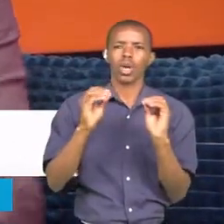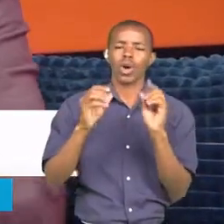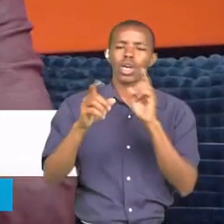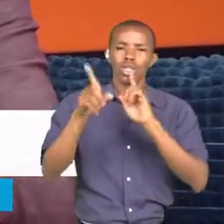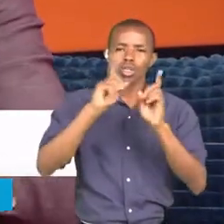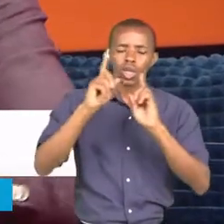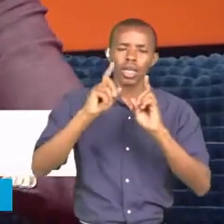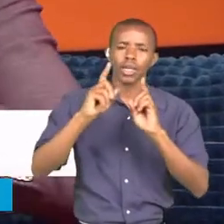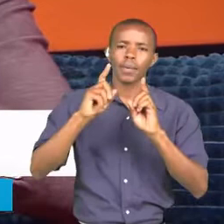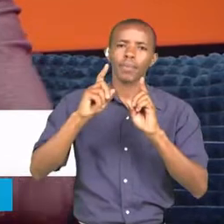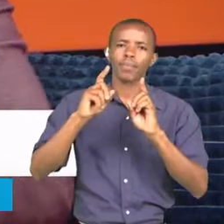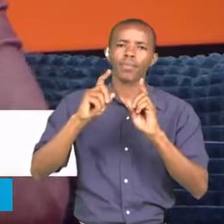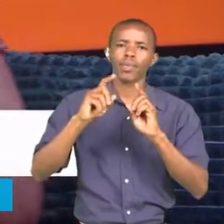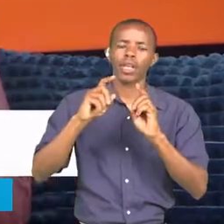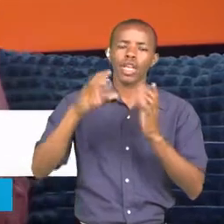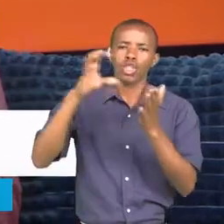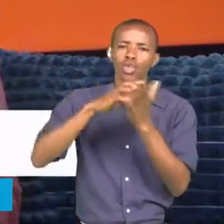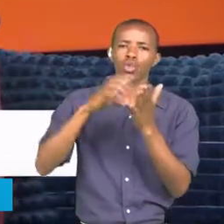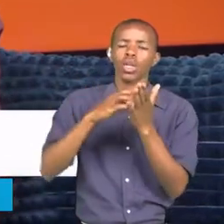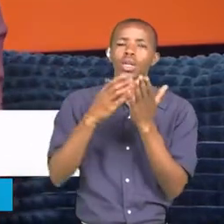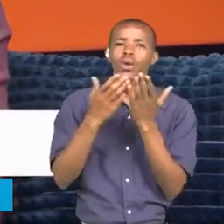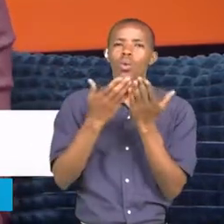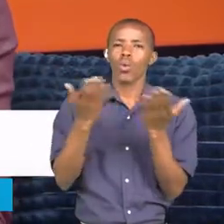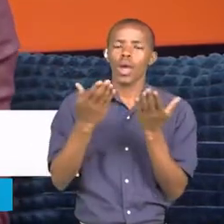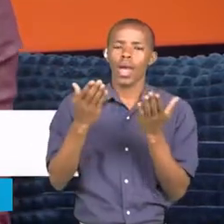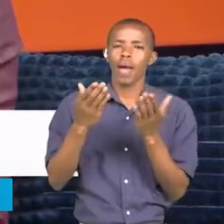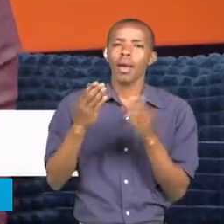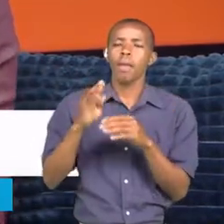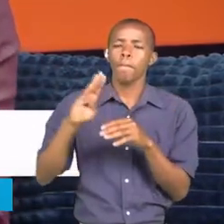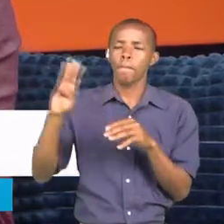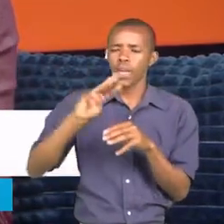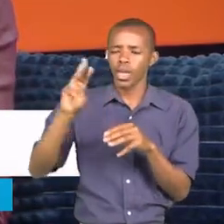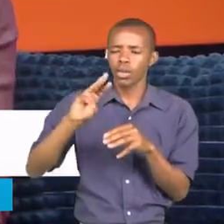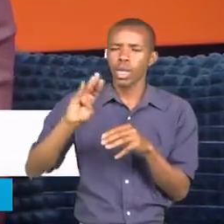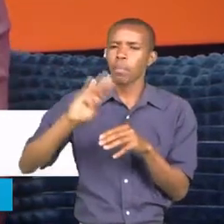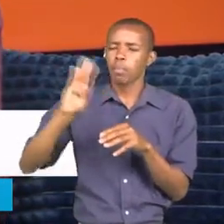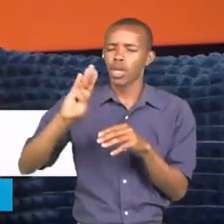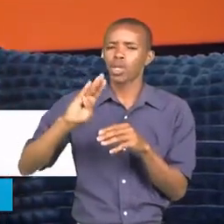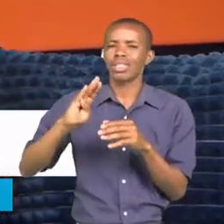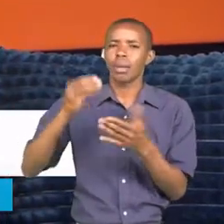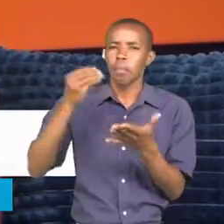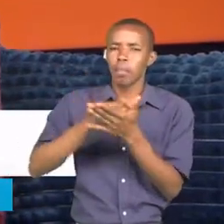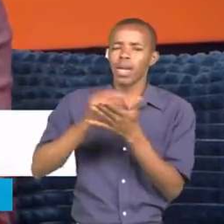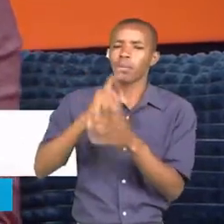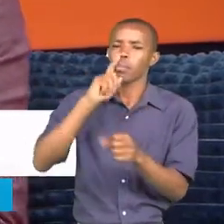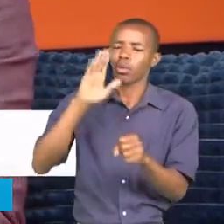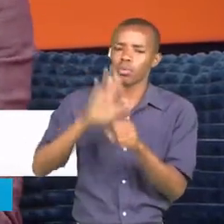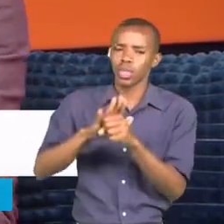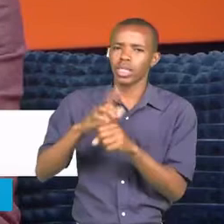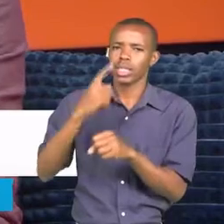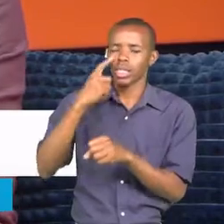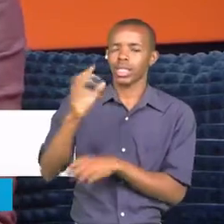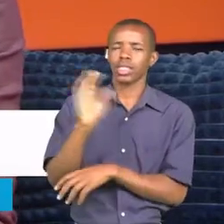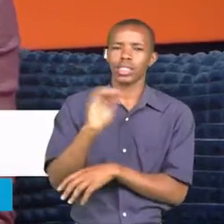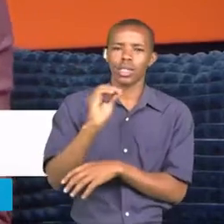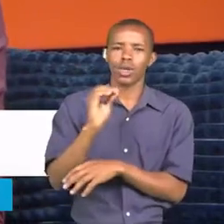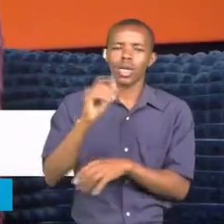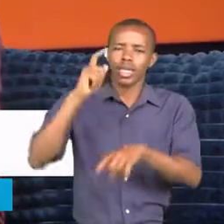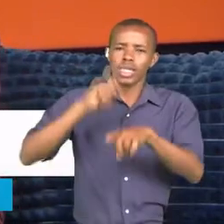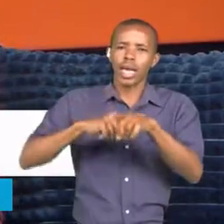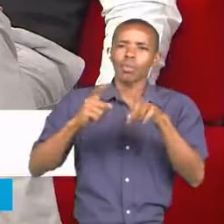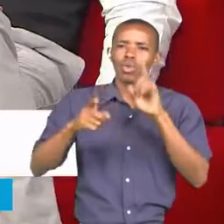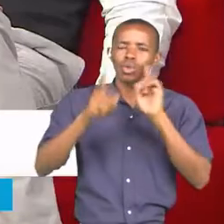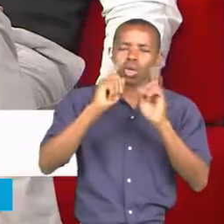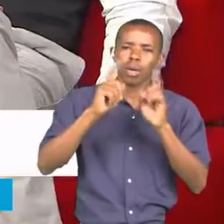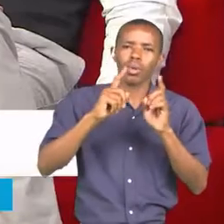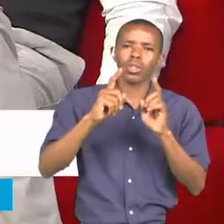now some situations whereby even the billions of shillings promised, we haven't seen anything. And when we talk about a